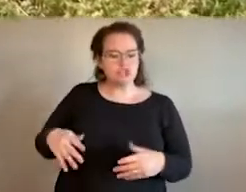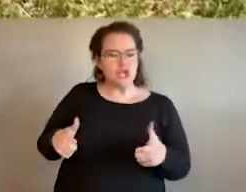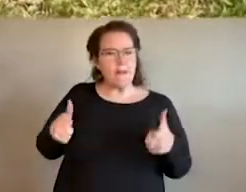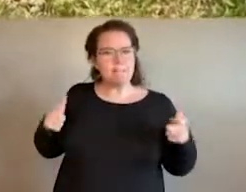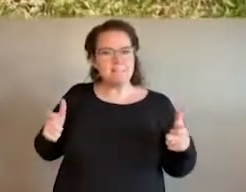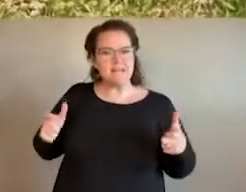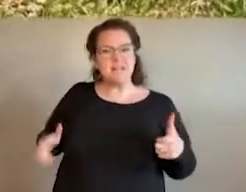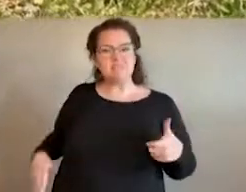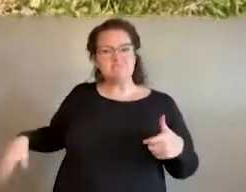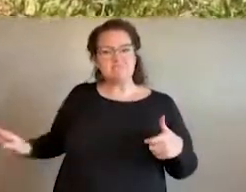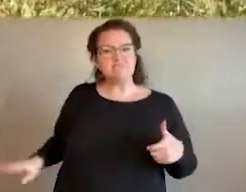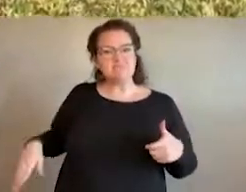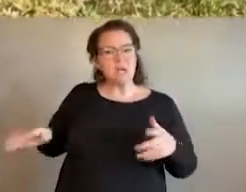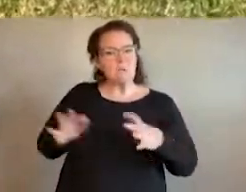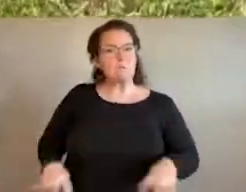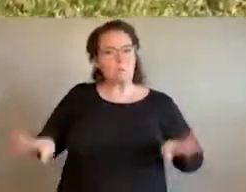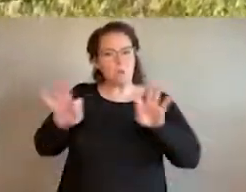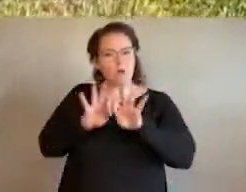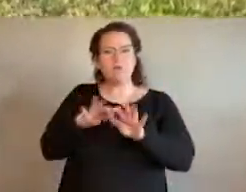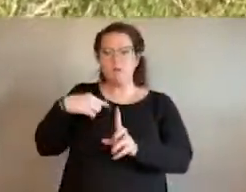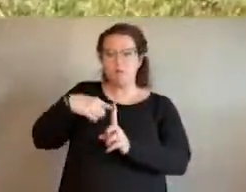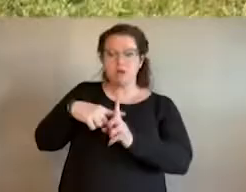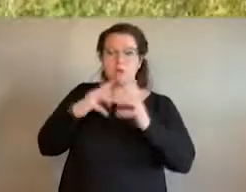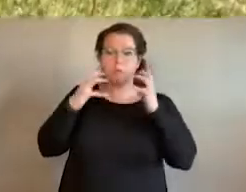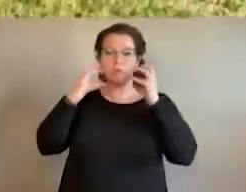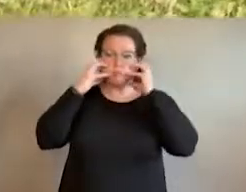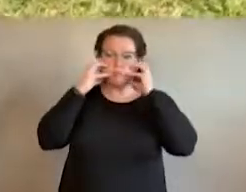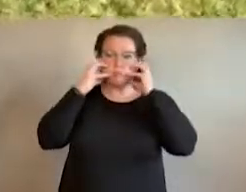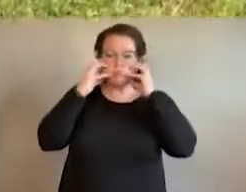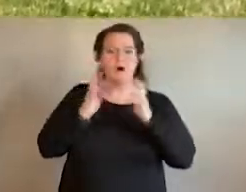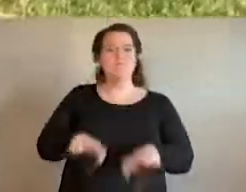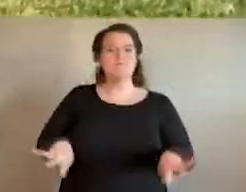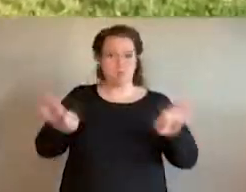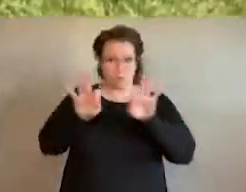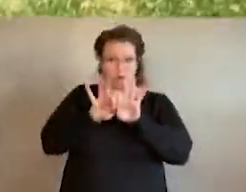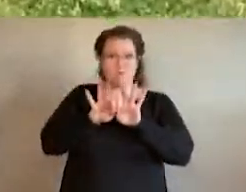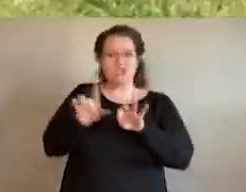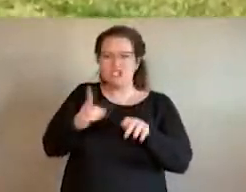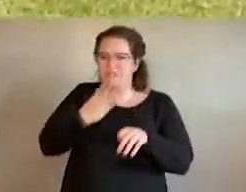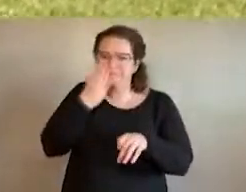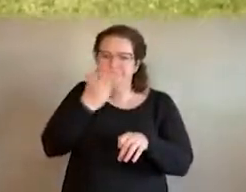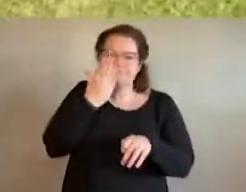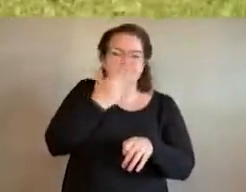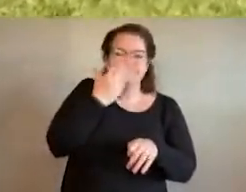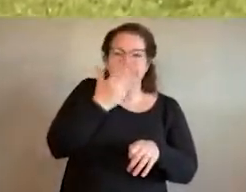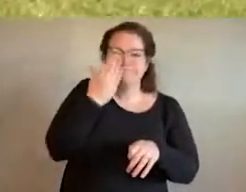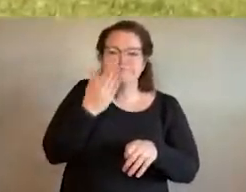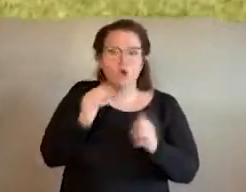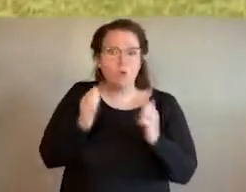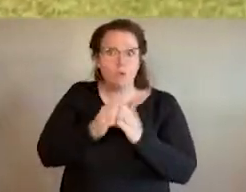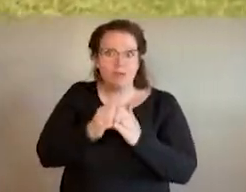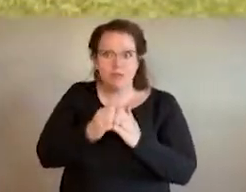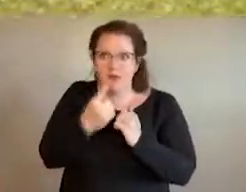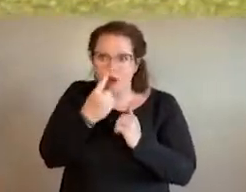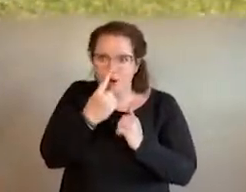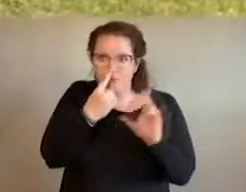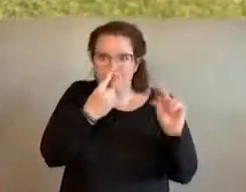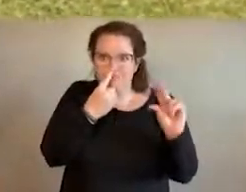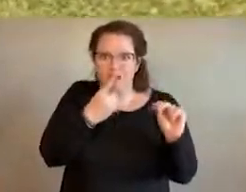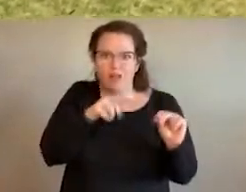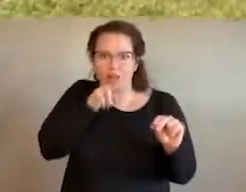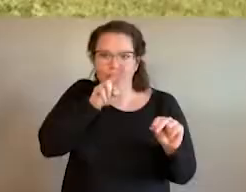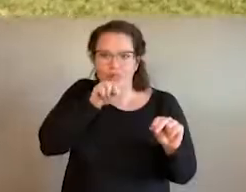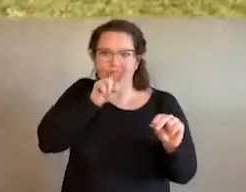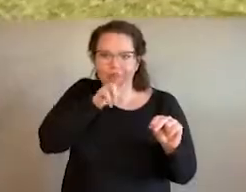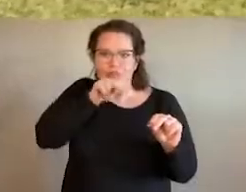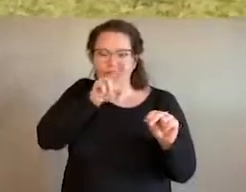We want her to have that. And the really puffy cheeks. She does sniff things with her tongue, so that's why you see her kind of